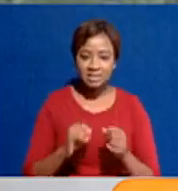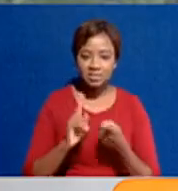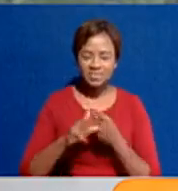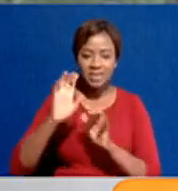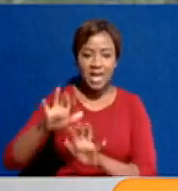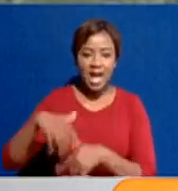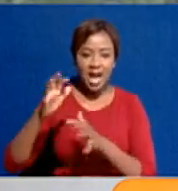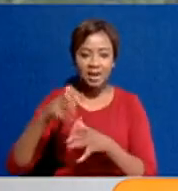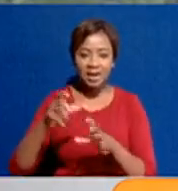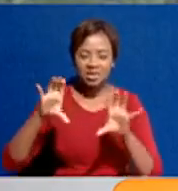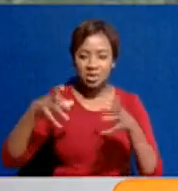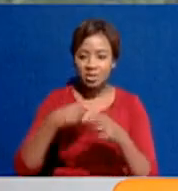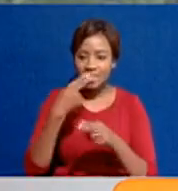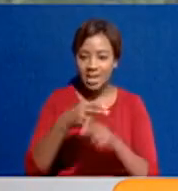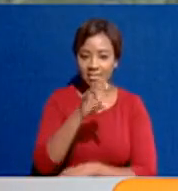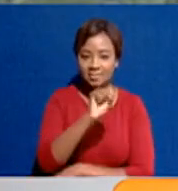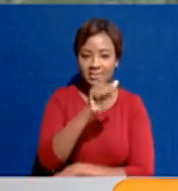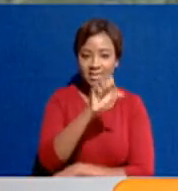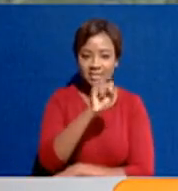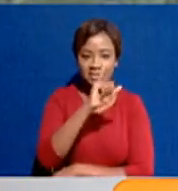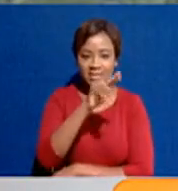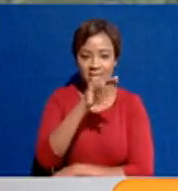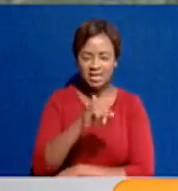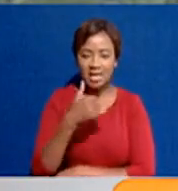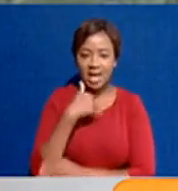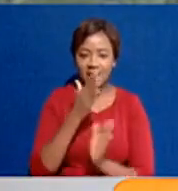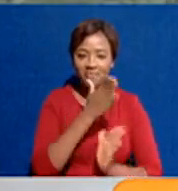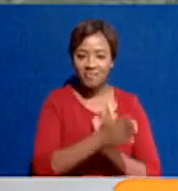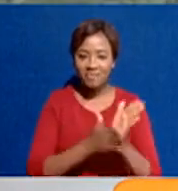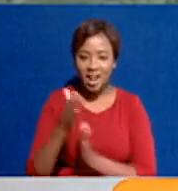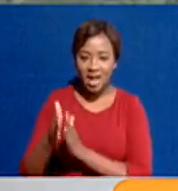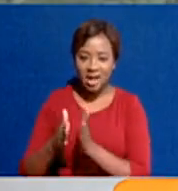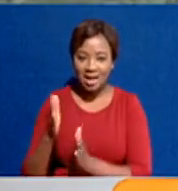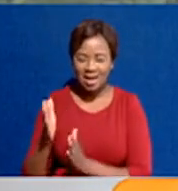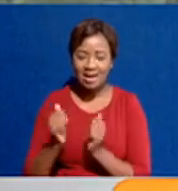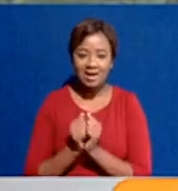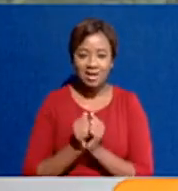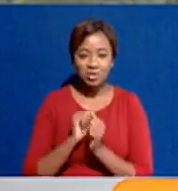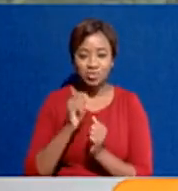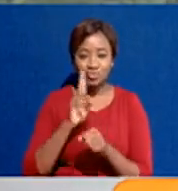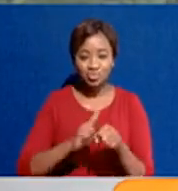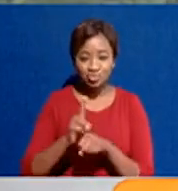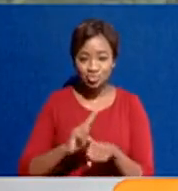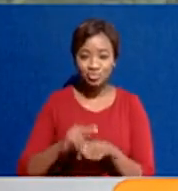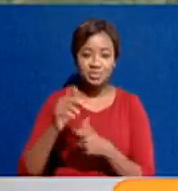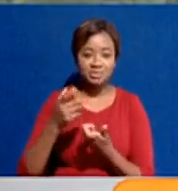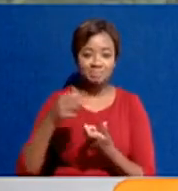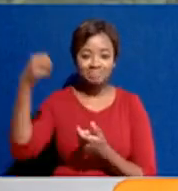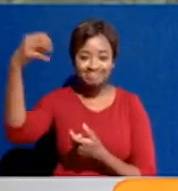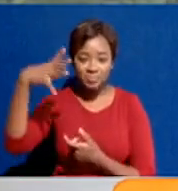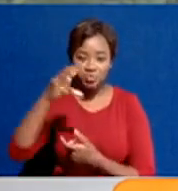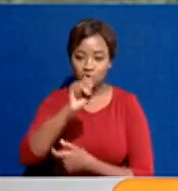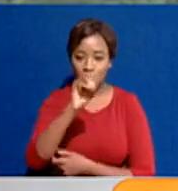Agricultural firm Sasini Group has embarked on plans that will see it slowly shift to use of renewable energy such as solar in